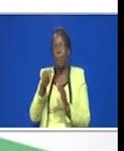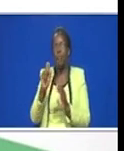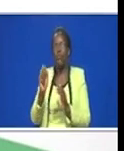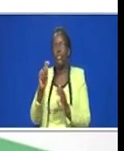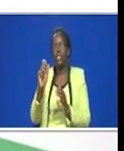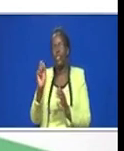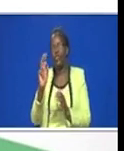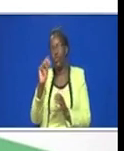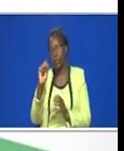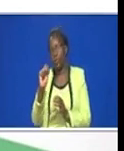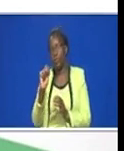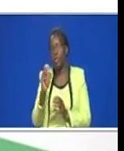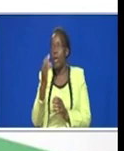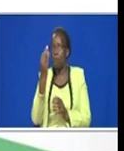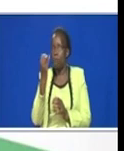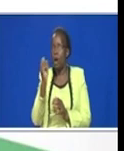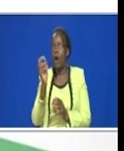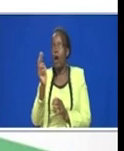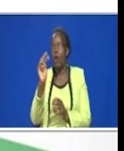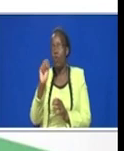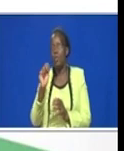in which something is found.